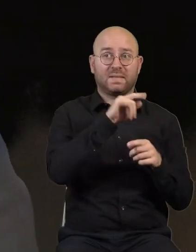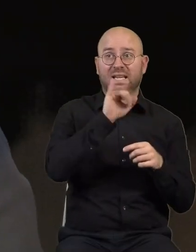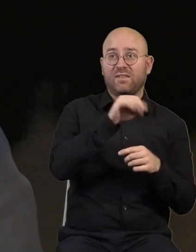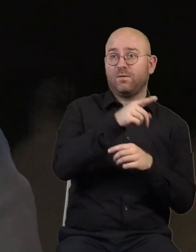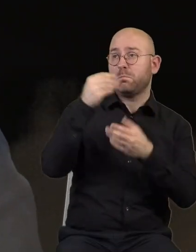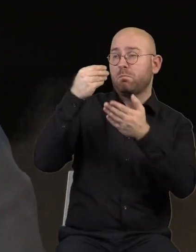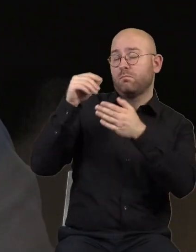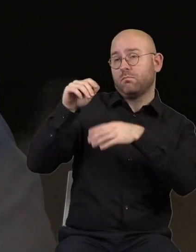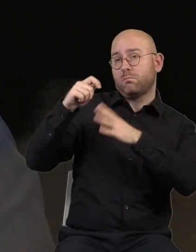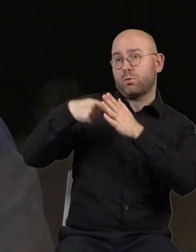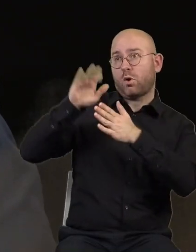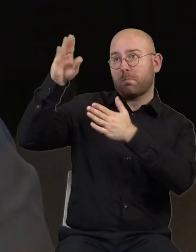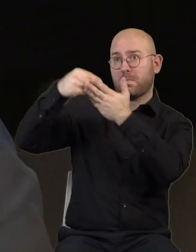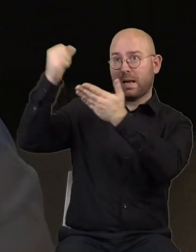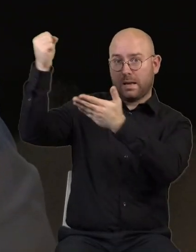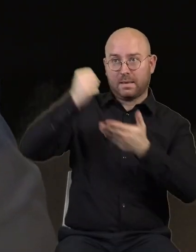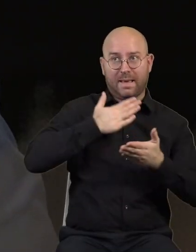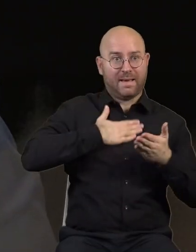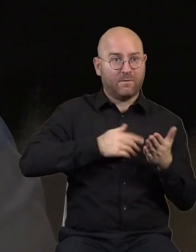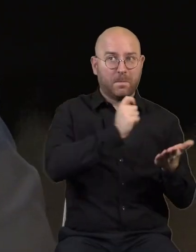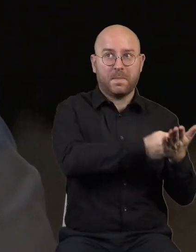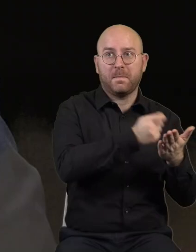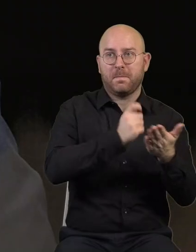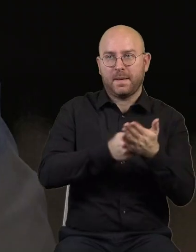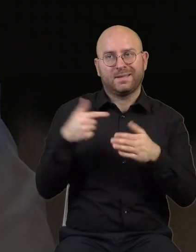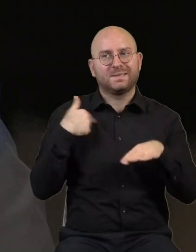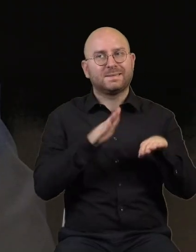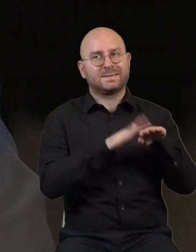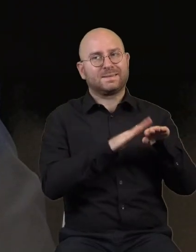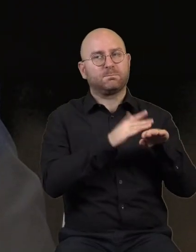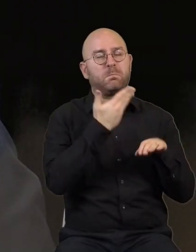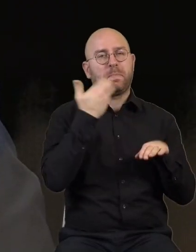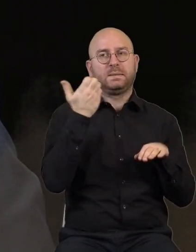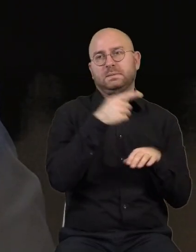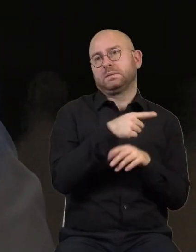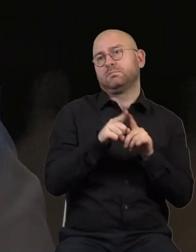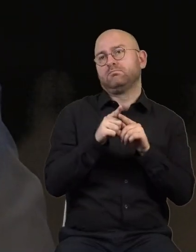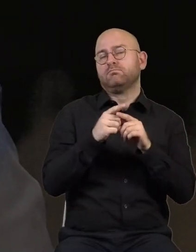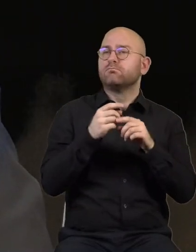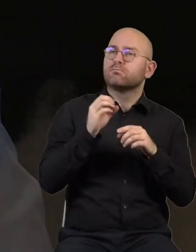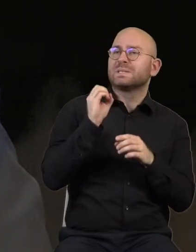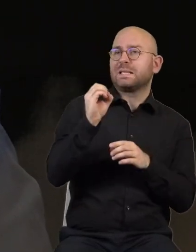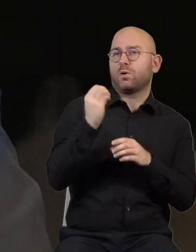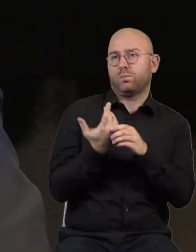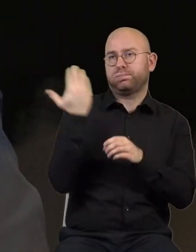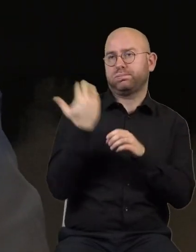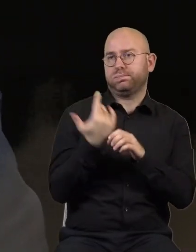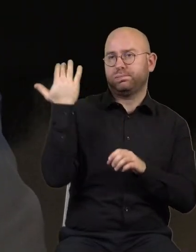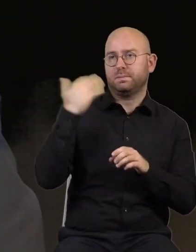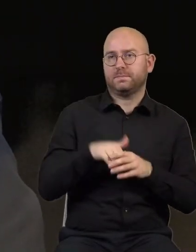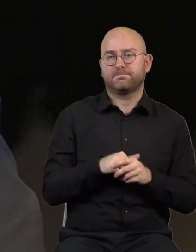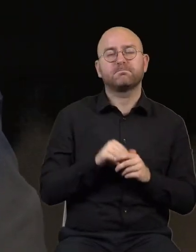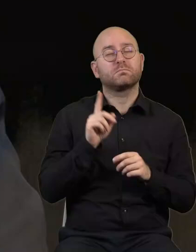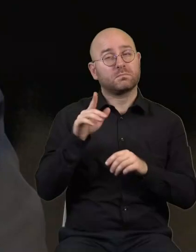not to forget that also in terms of investments in heavy-duty